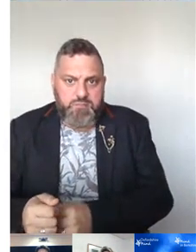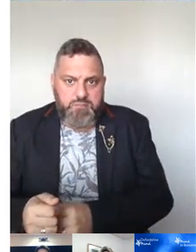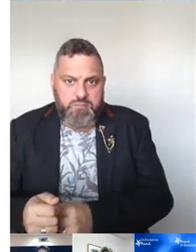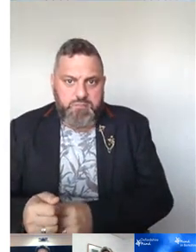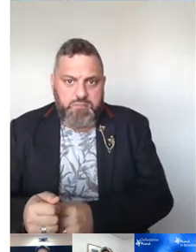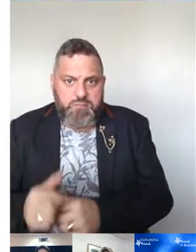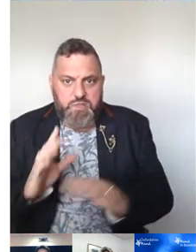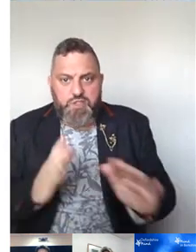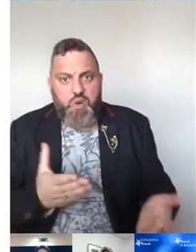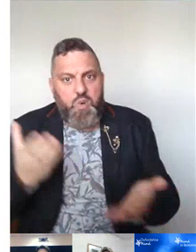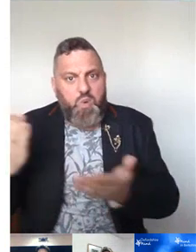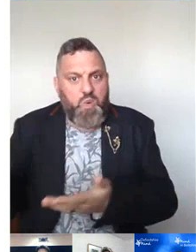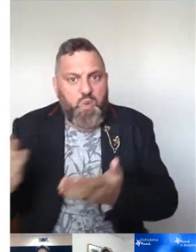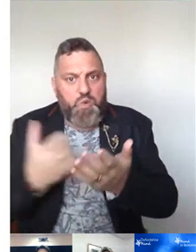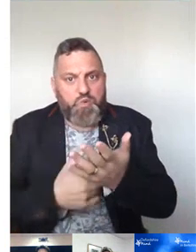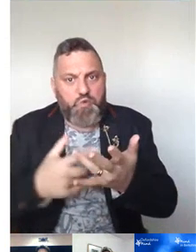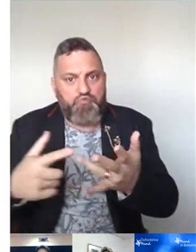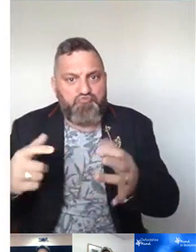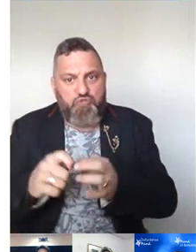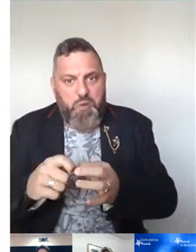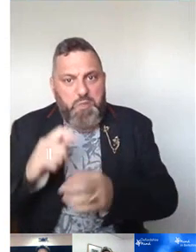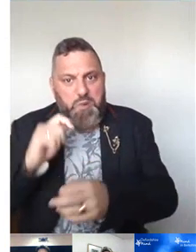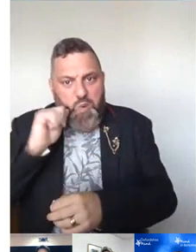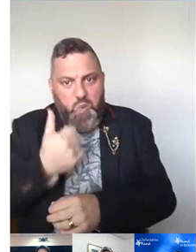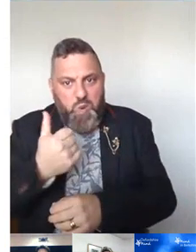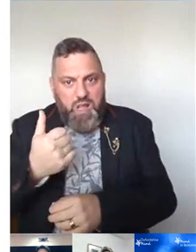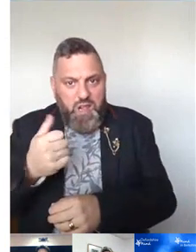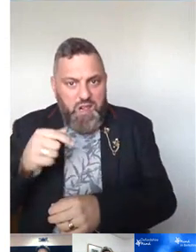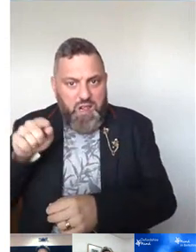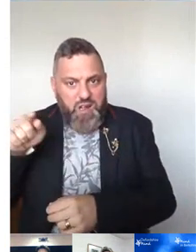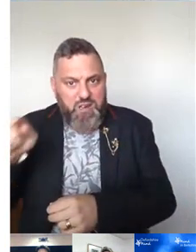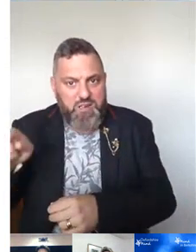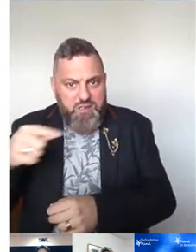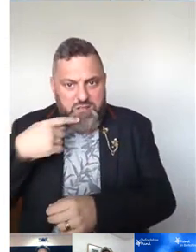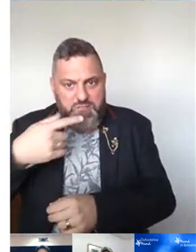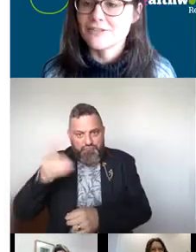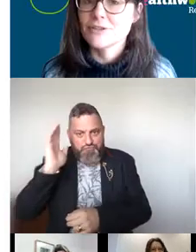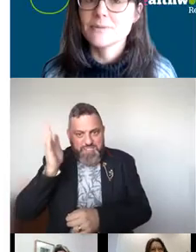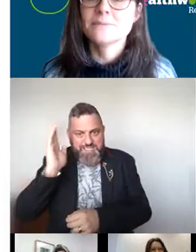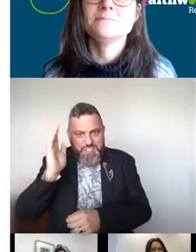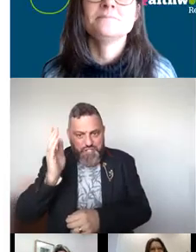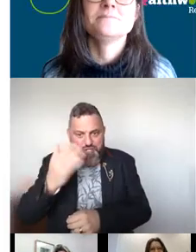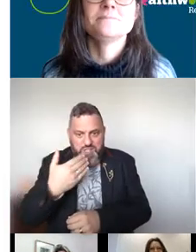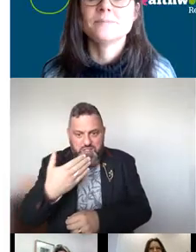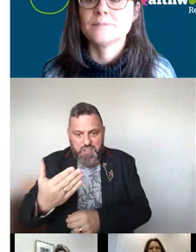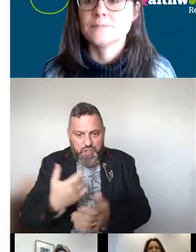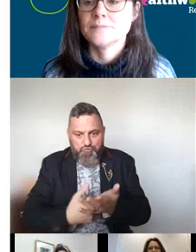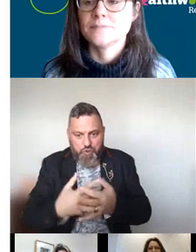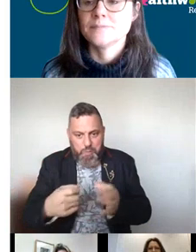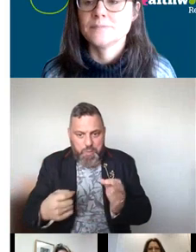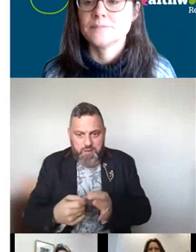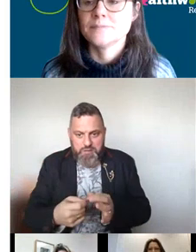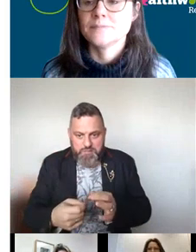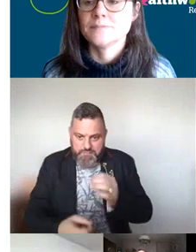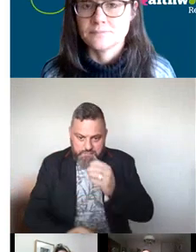note, I will hand over to Rob, who is going to do the presentation for us. Thank you, Rob.